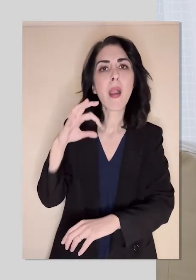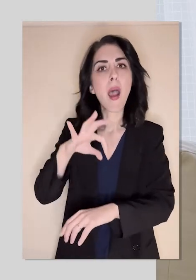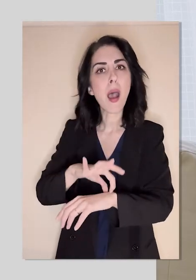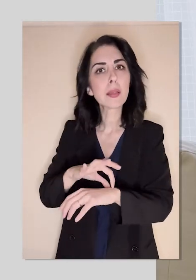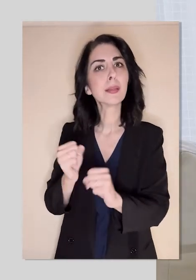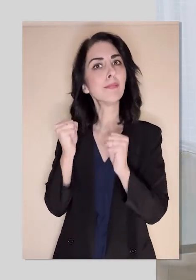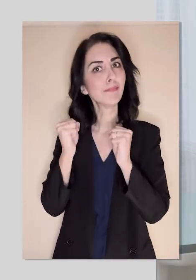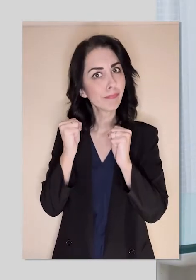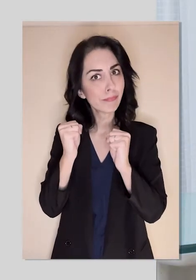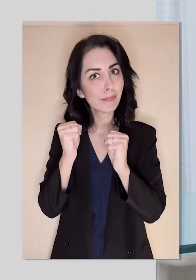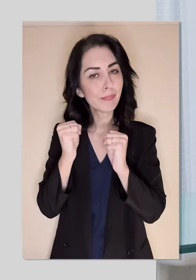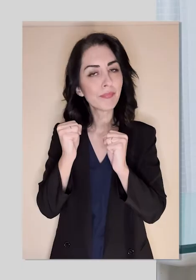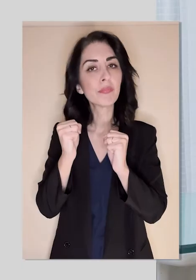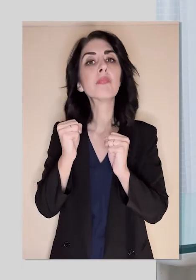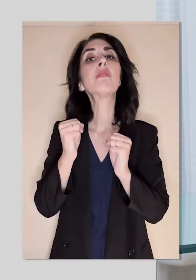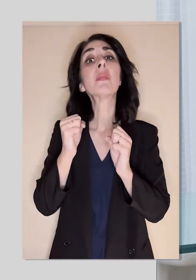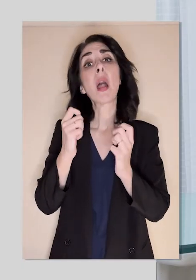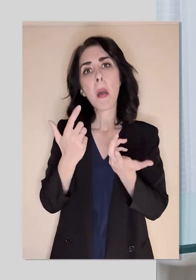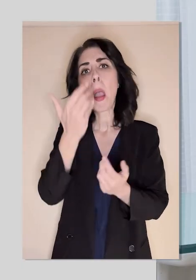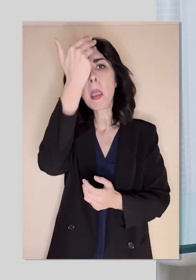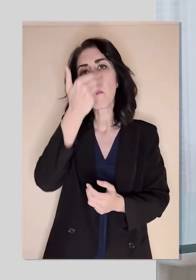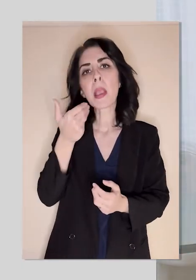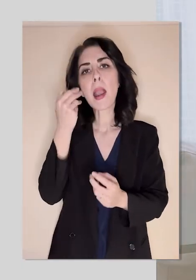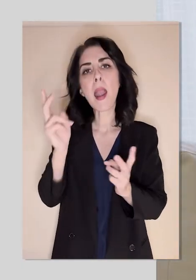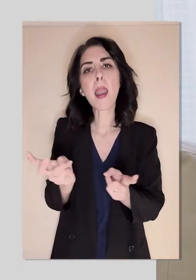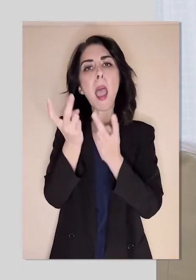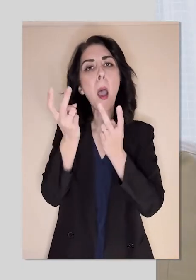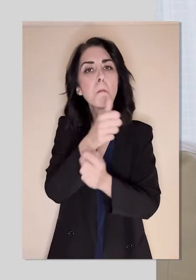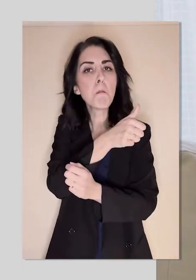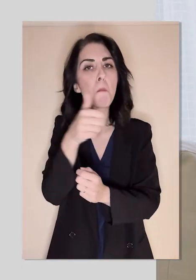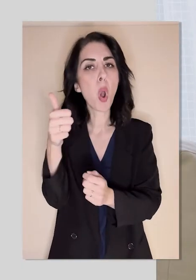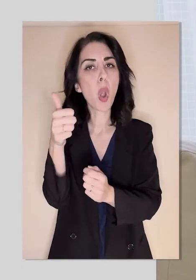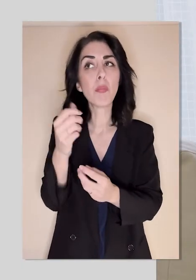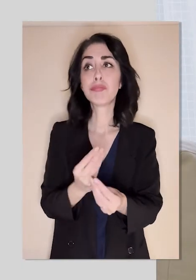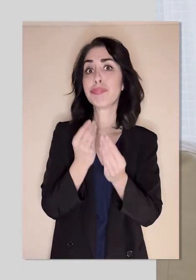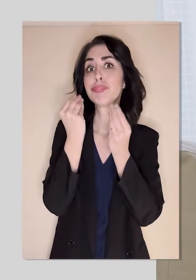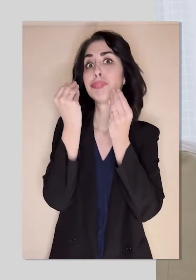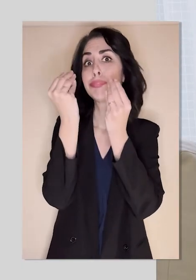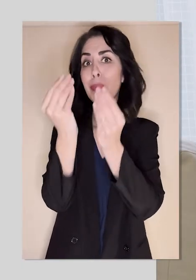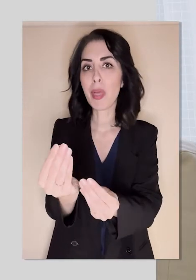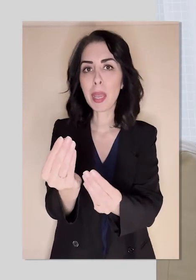try to stop this migraine because it's going to go on for 2 days, but with the